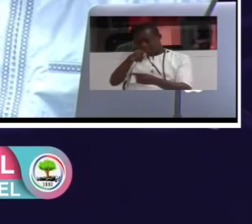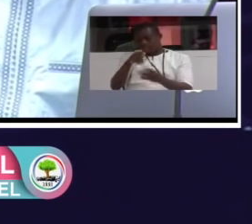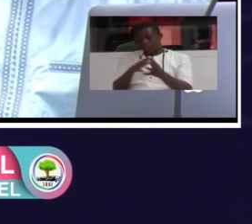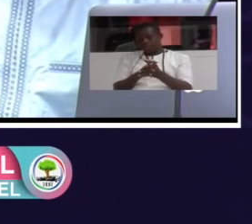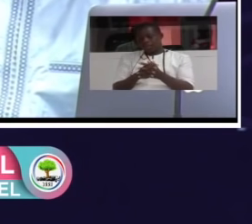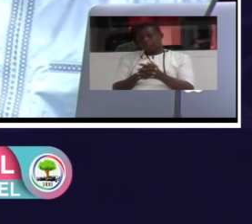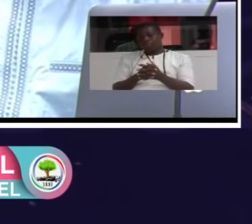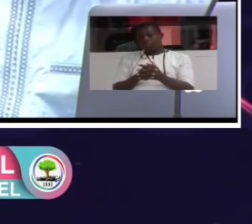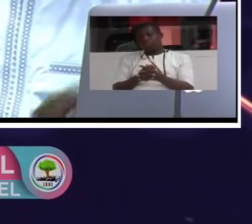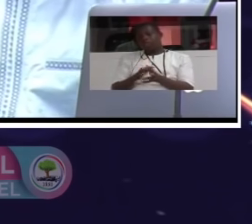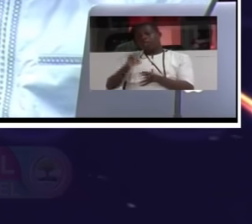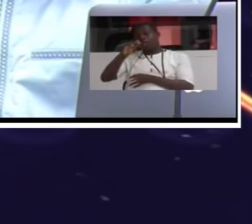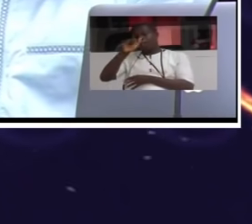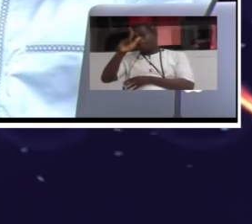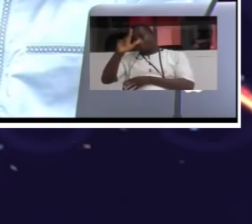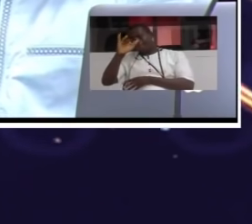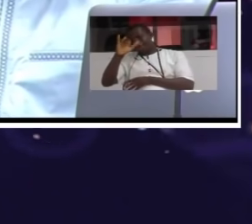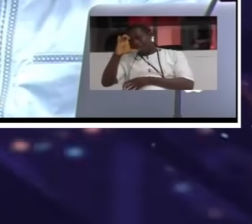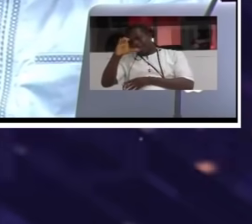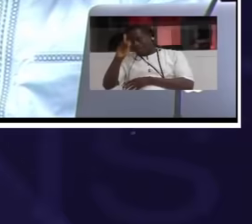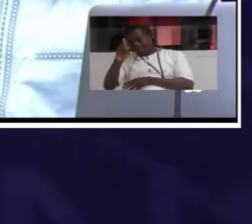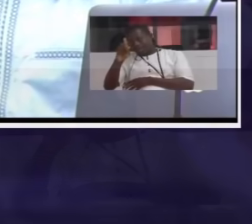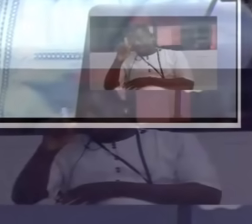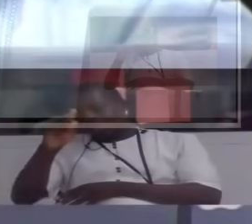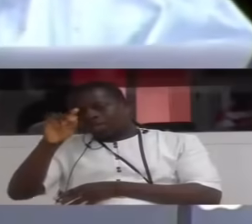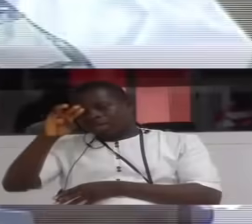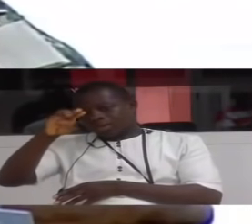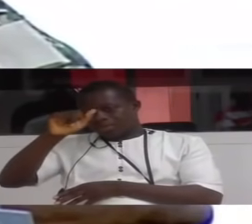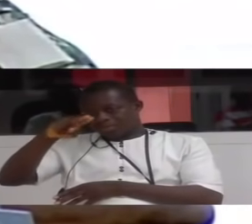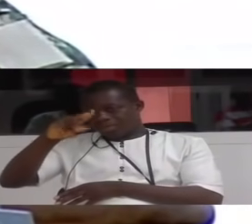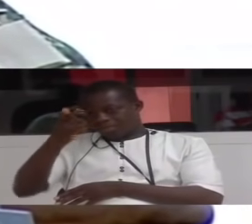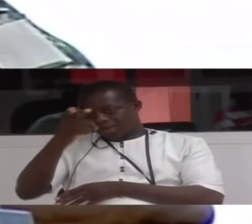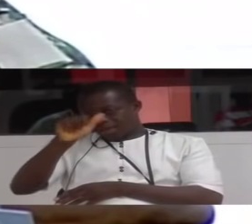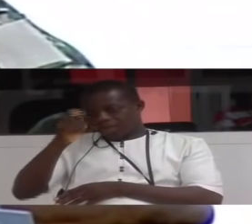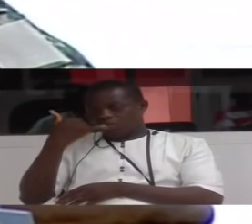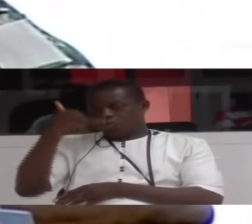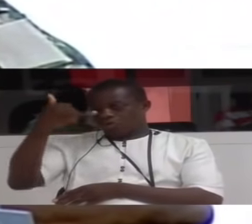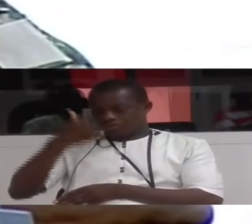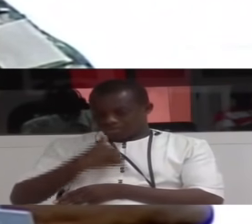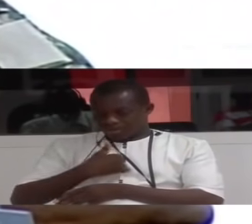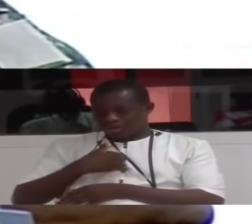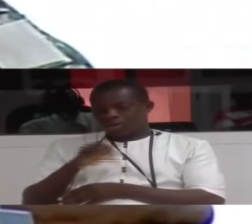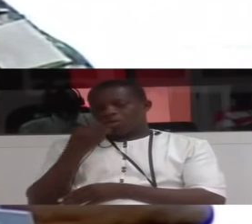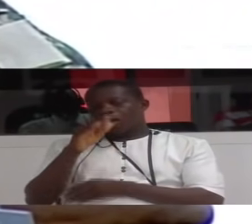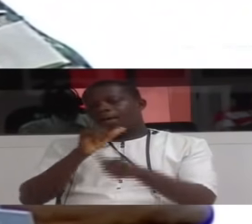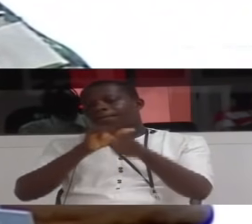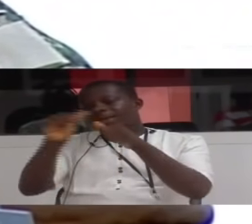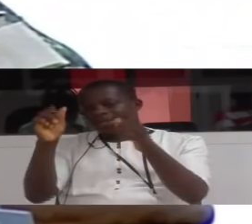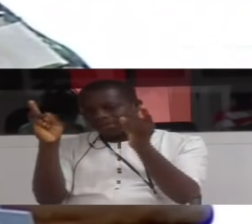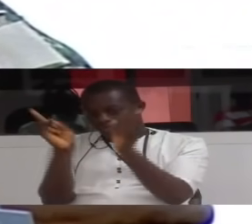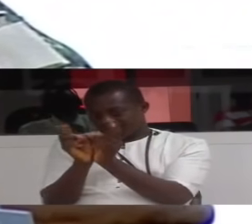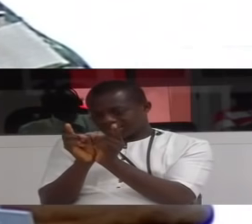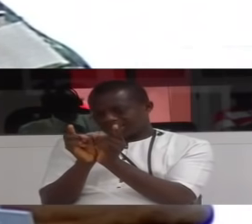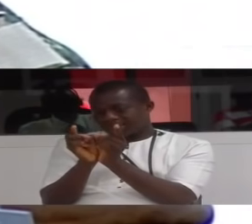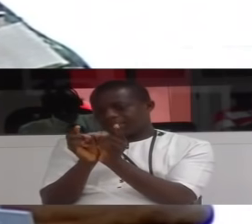manga bam ñu kolé. When Malik manga called me, daf mané nañ tassé Bijilo ci base bi. He